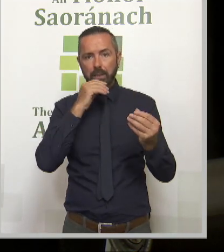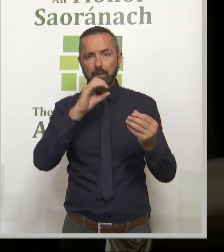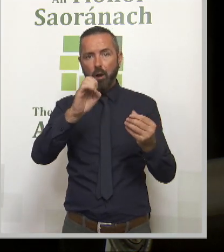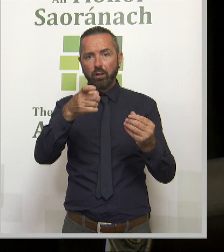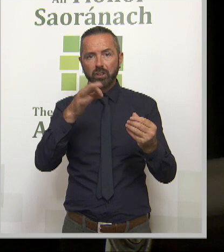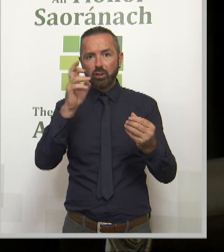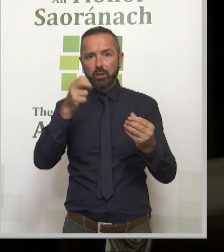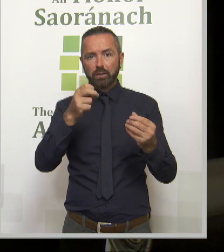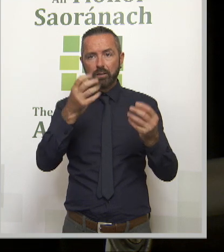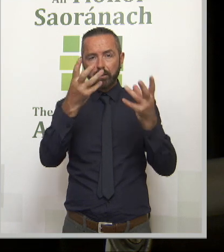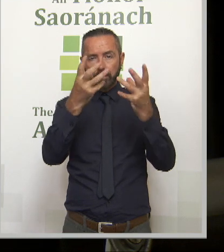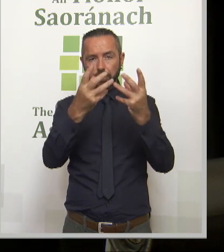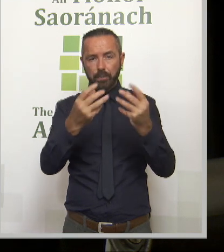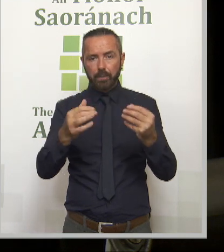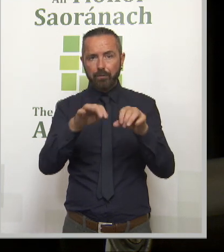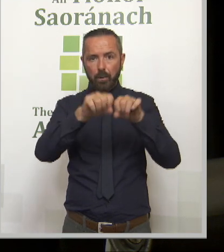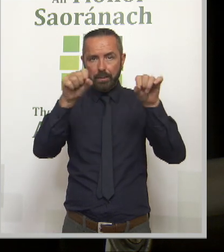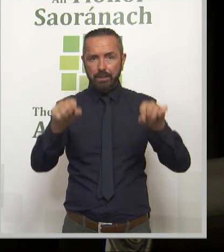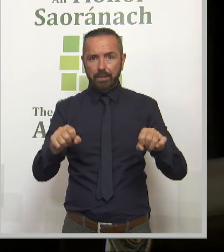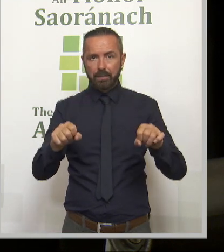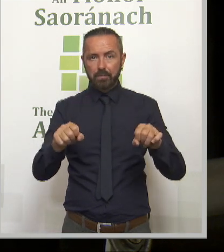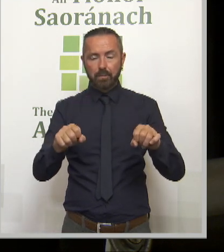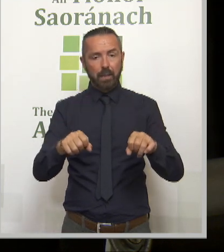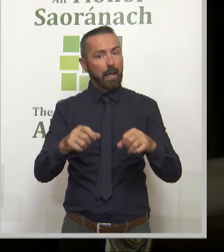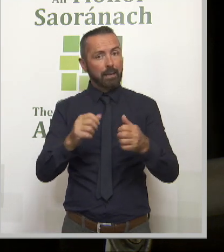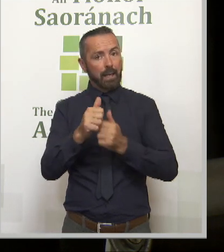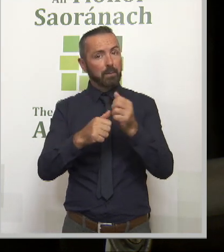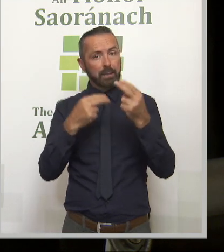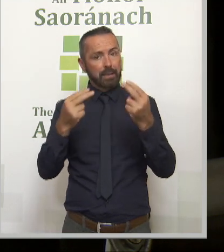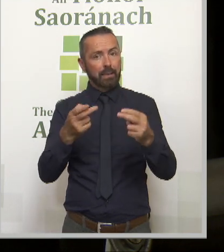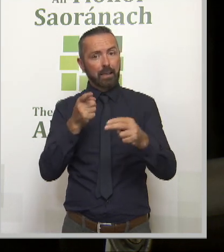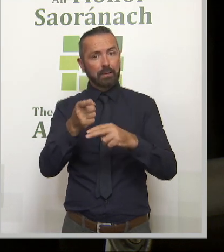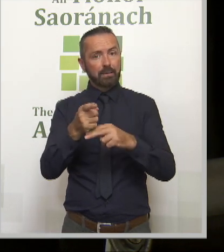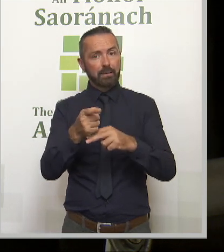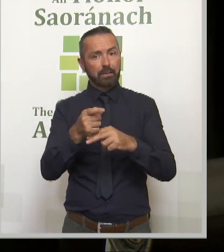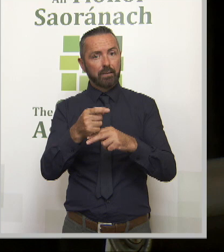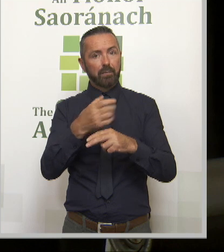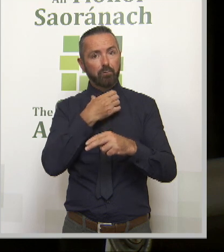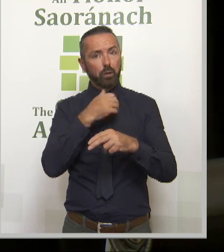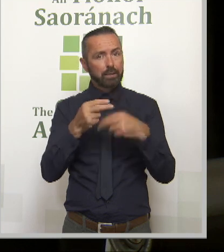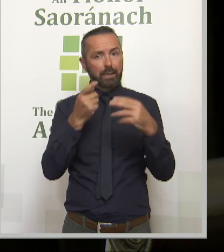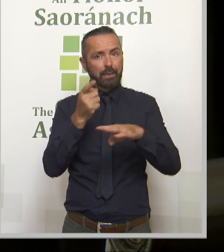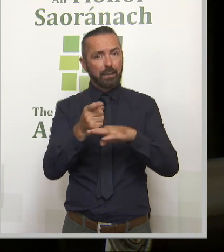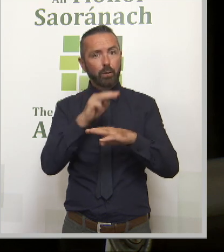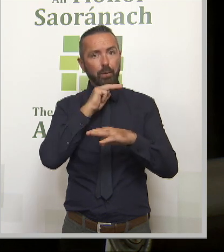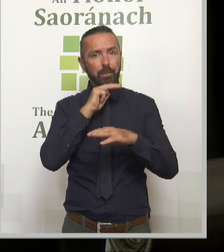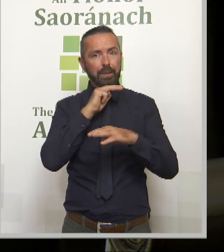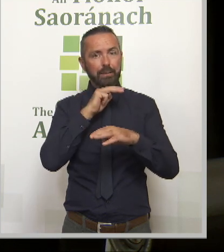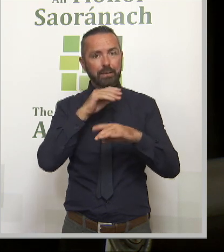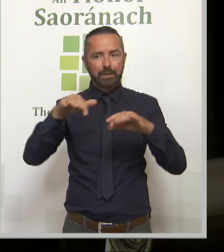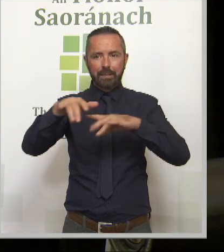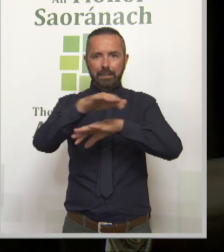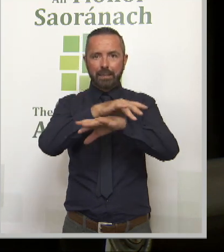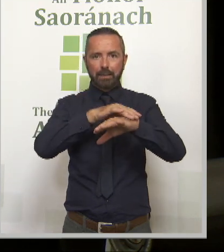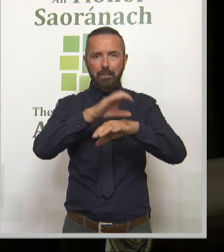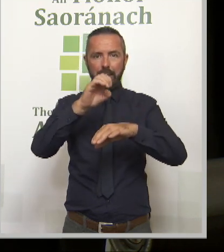system. The decomposing microbes use oxygen in their metabolism. And so that makes the system inhospitable